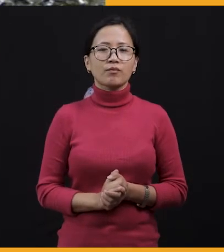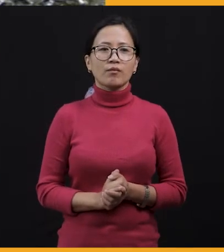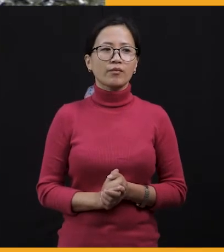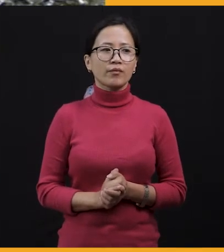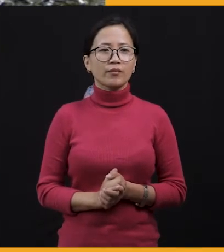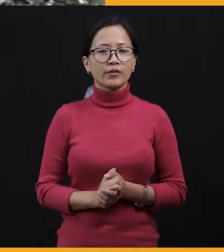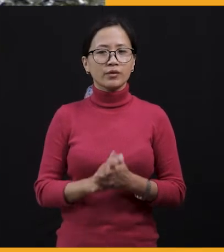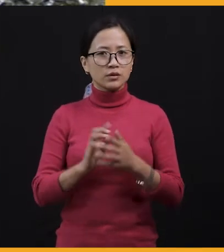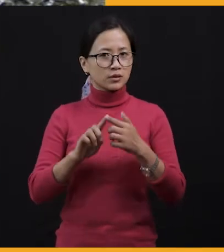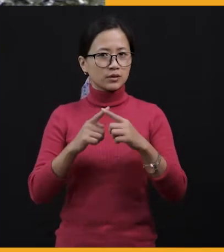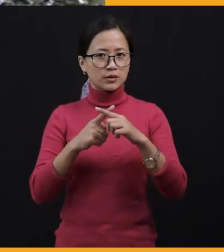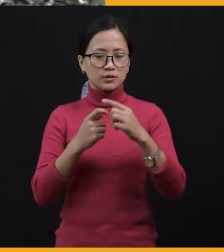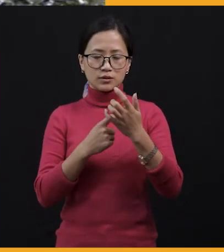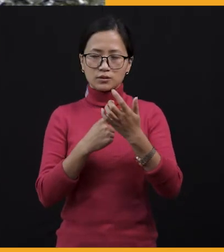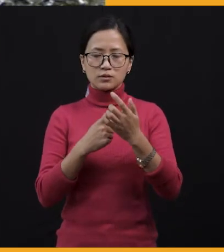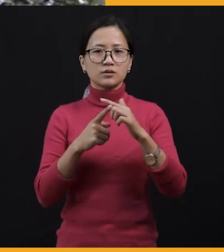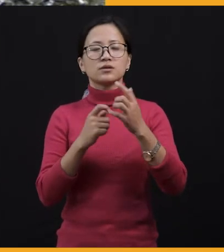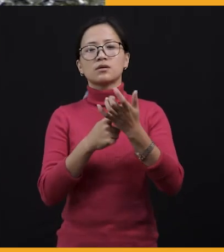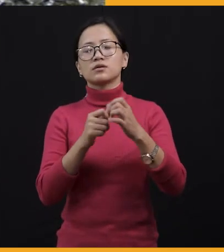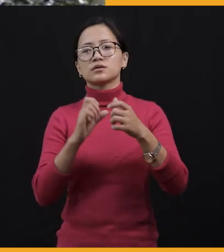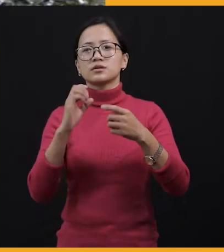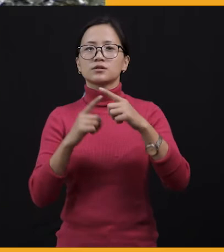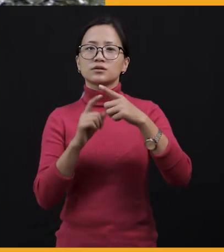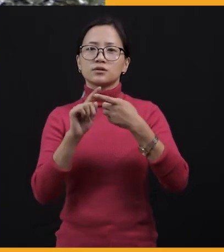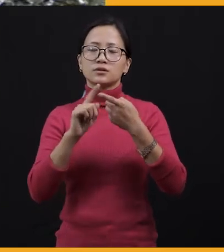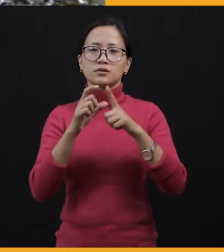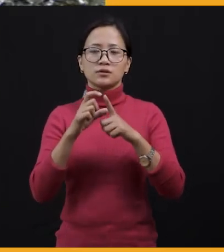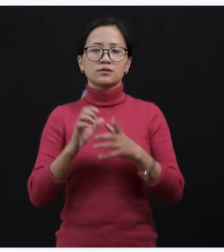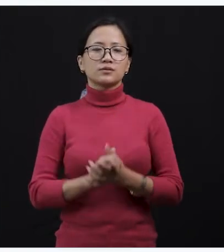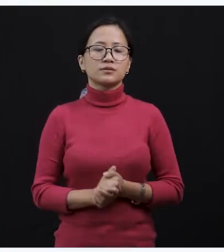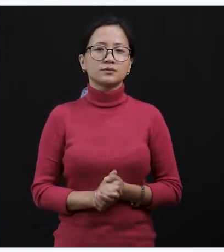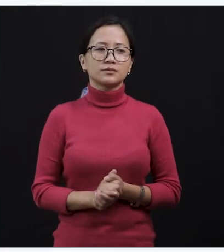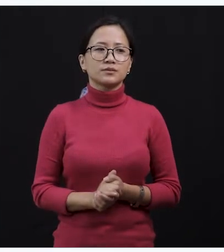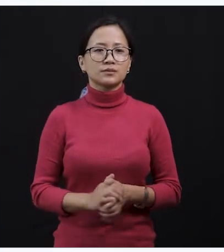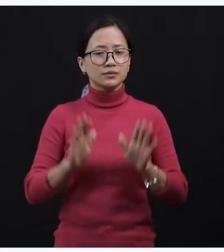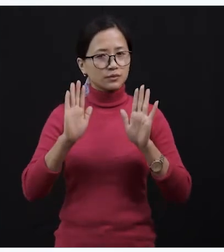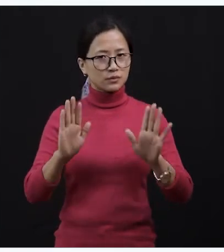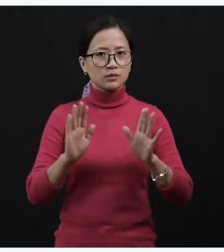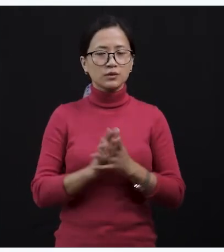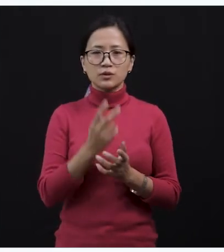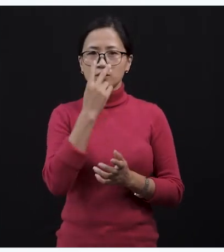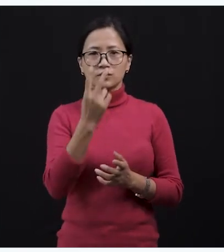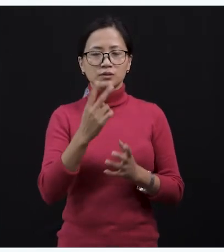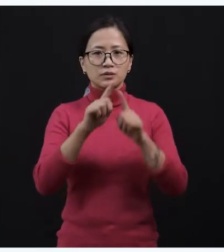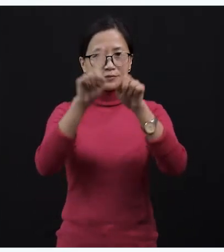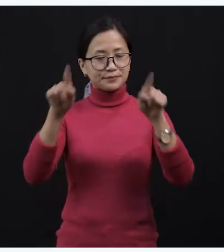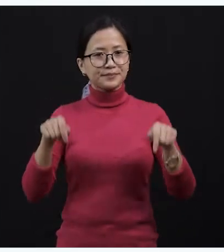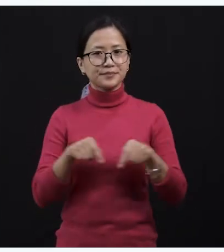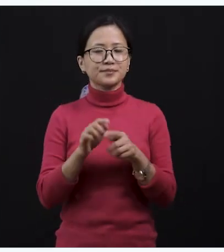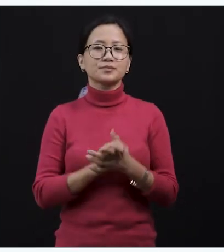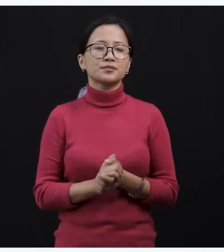Okay? So they are extracted from their ores. Okay? Now here we also